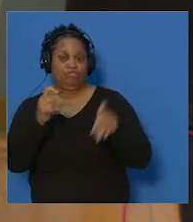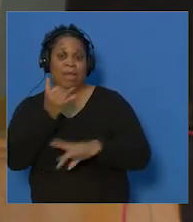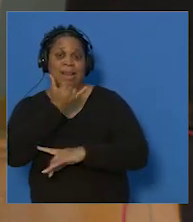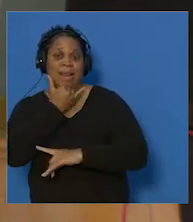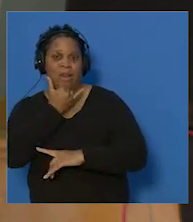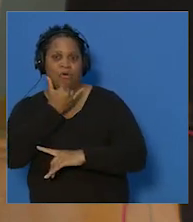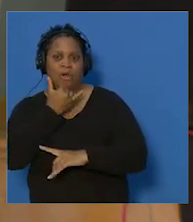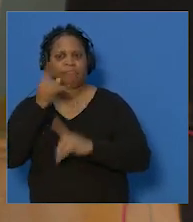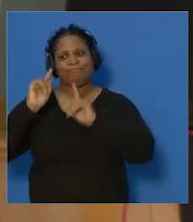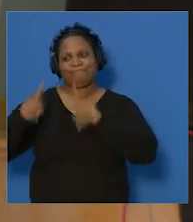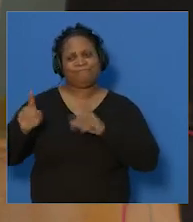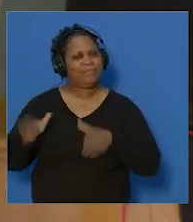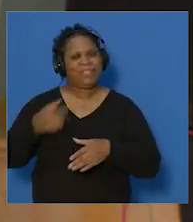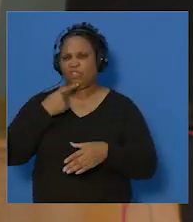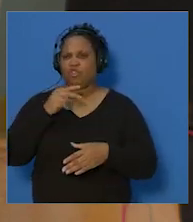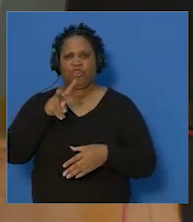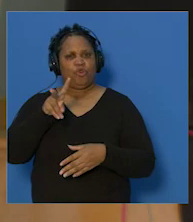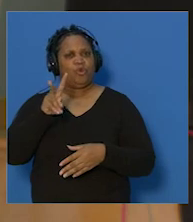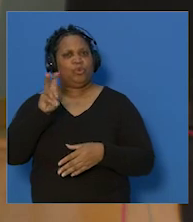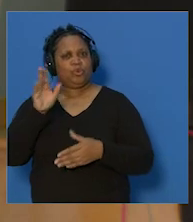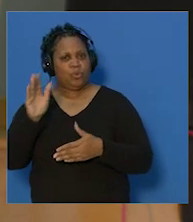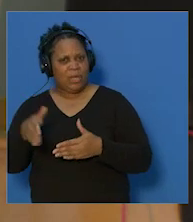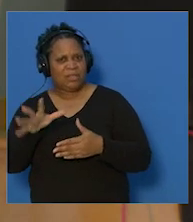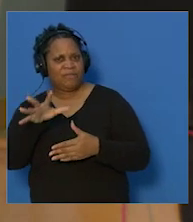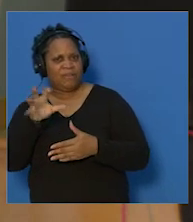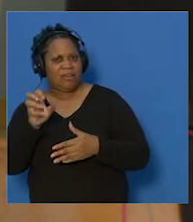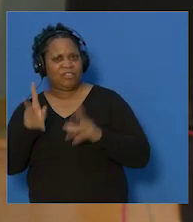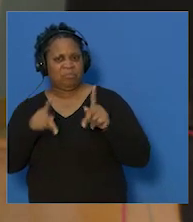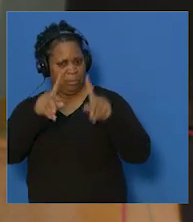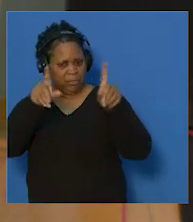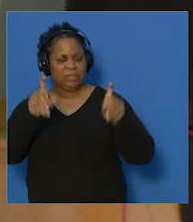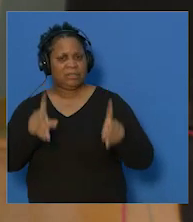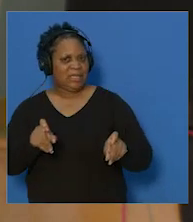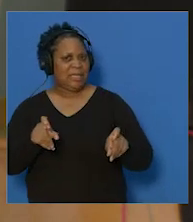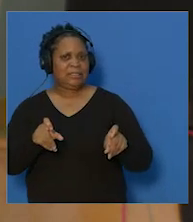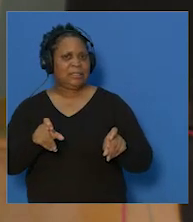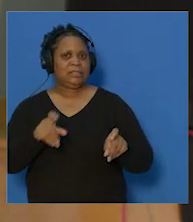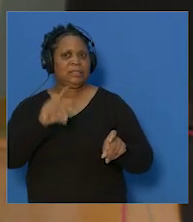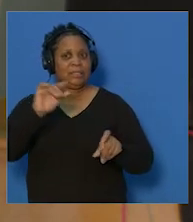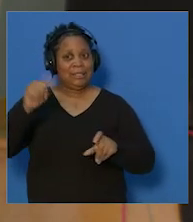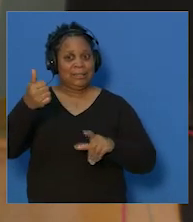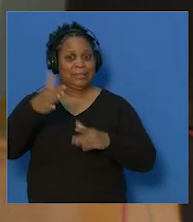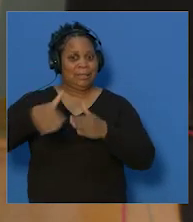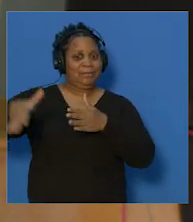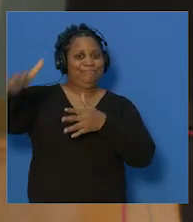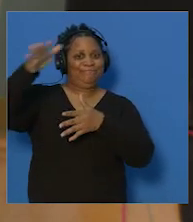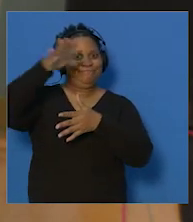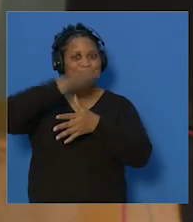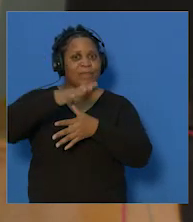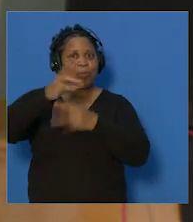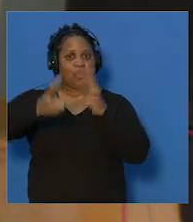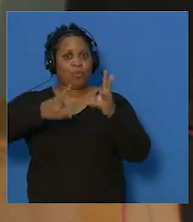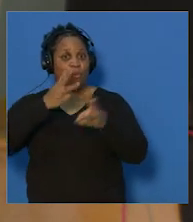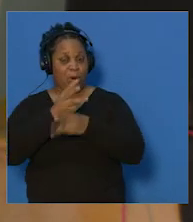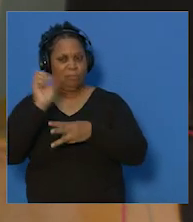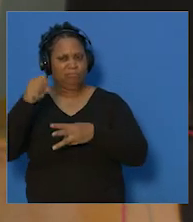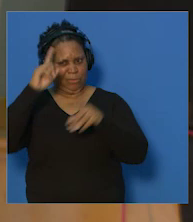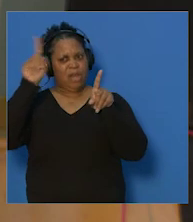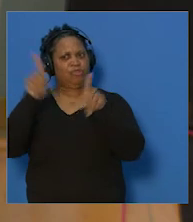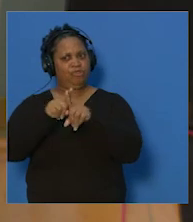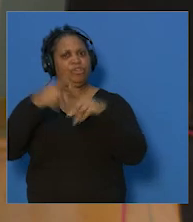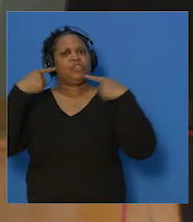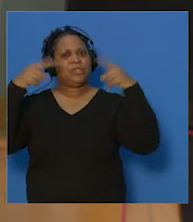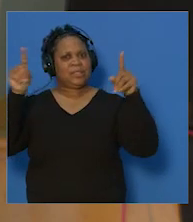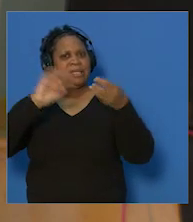to is the fact that over 2,500 people have been tested in Bermuda thus far, making us 10th in the world. I would agree to those success numbers. So why I